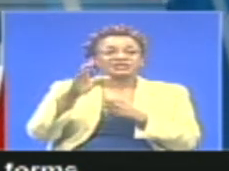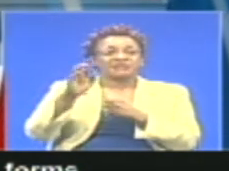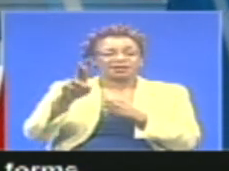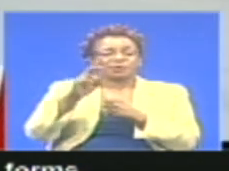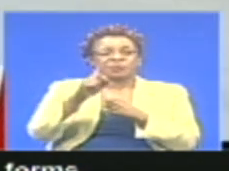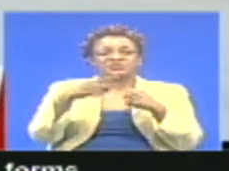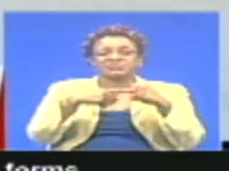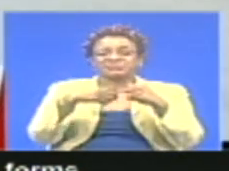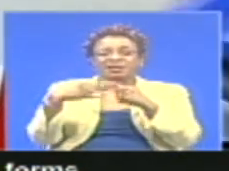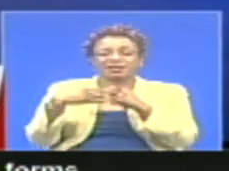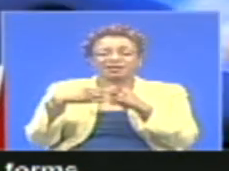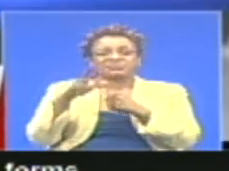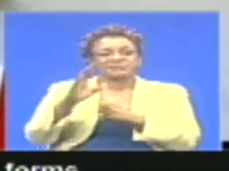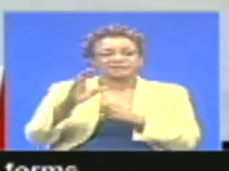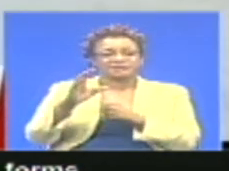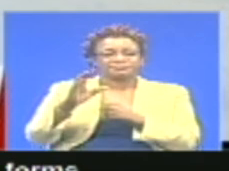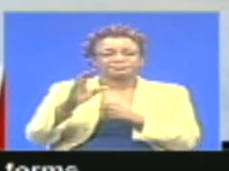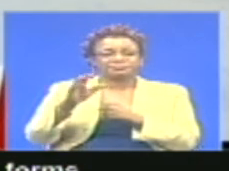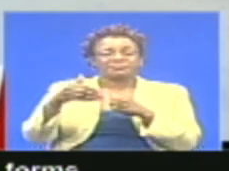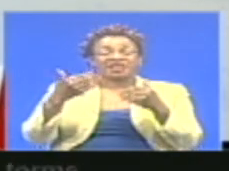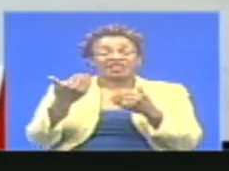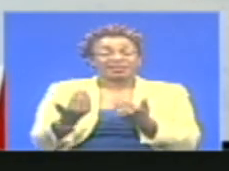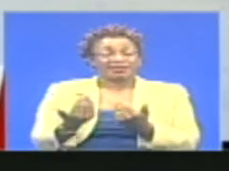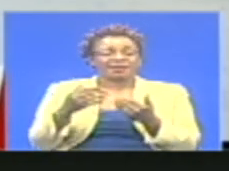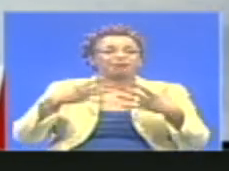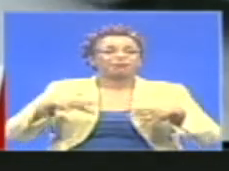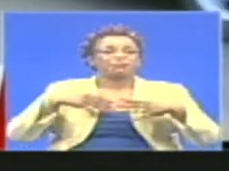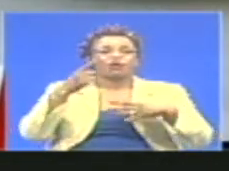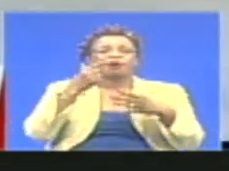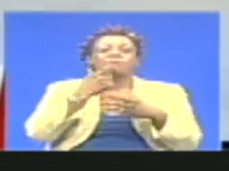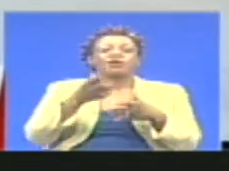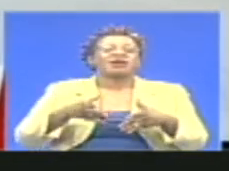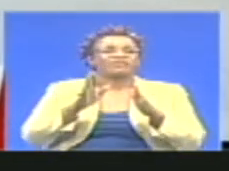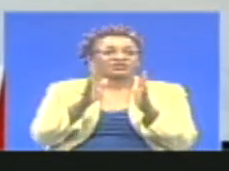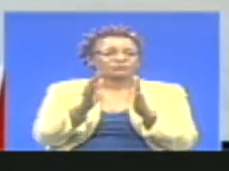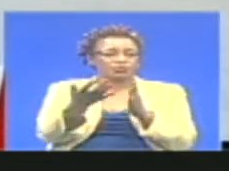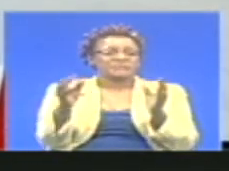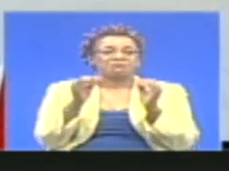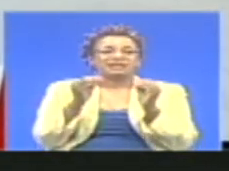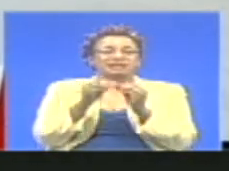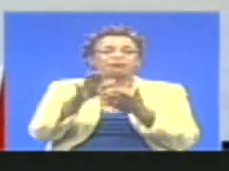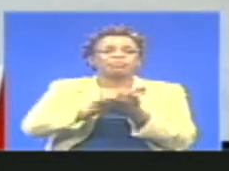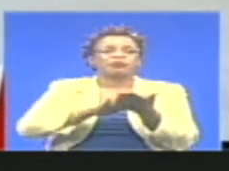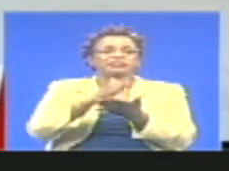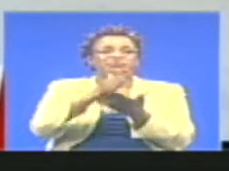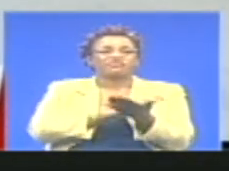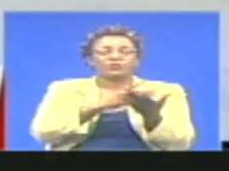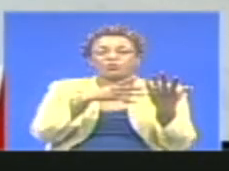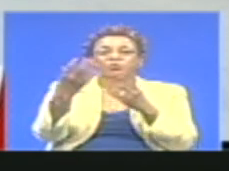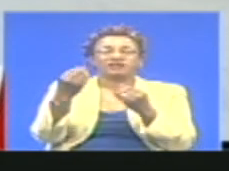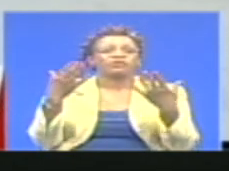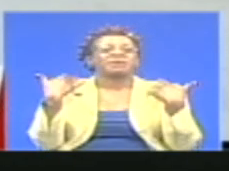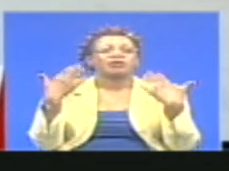KCR-169C. The young people reported that this section on Moi Avenue was a meeting point before they left for a road trip to Meru,